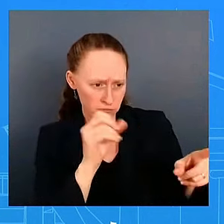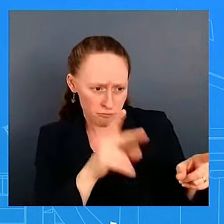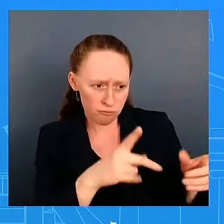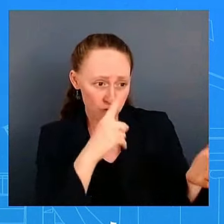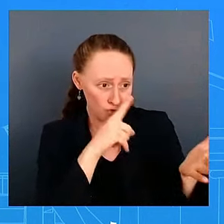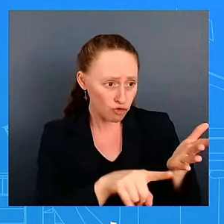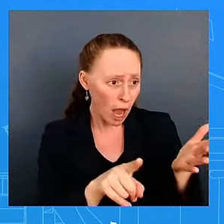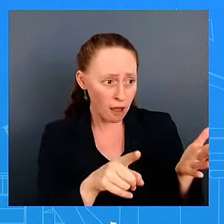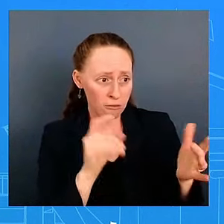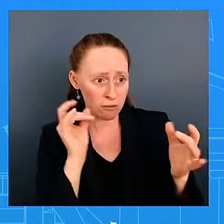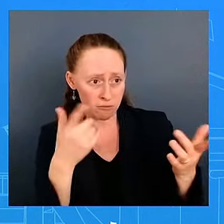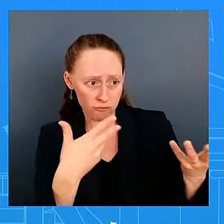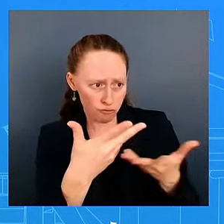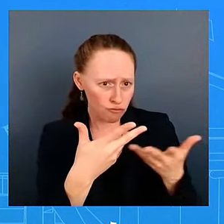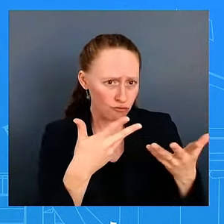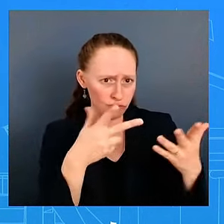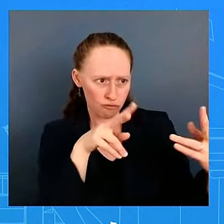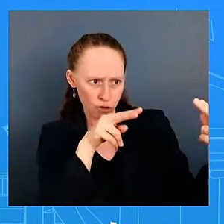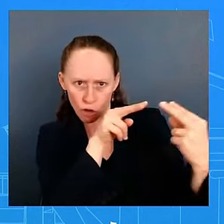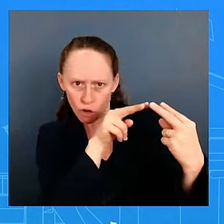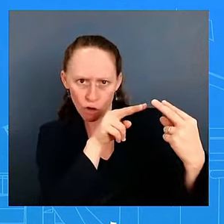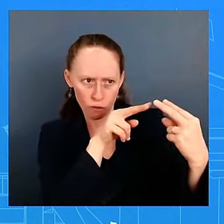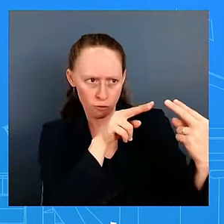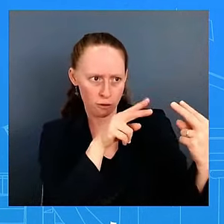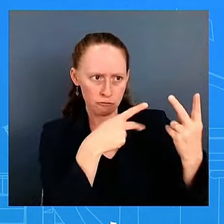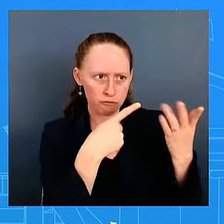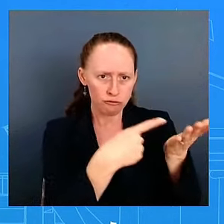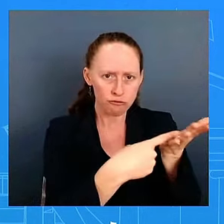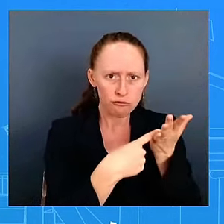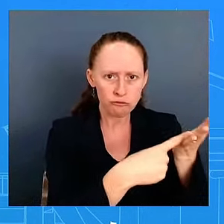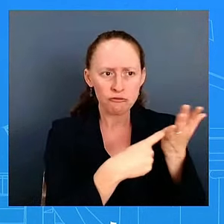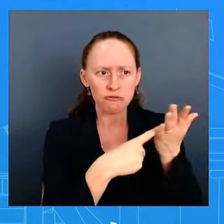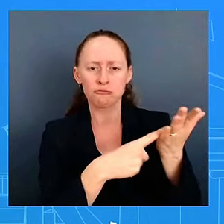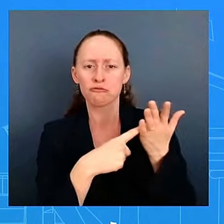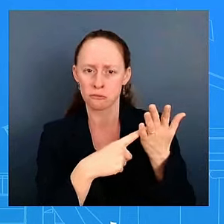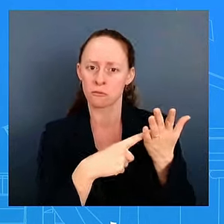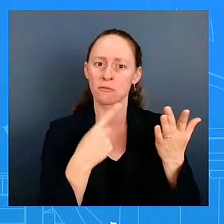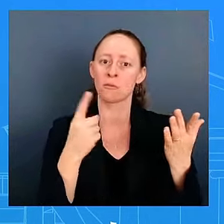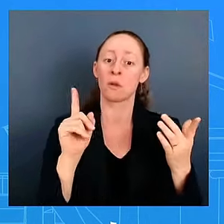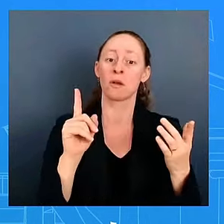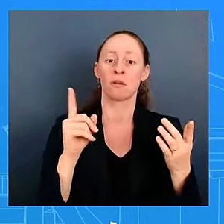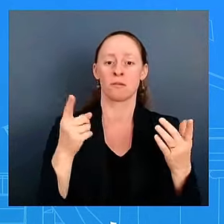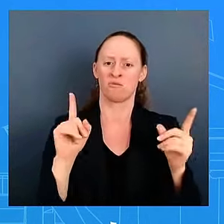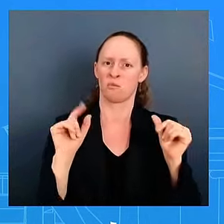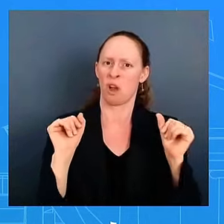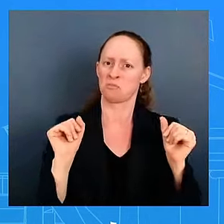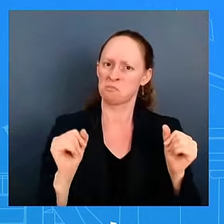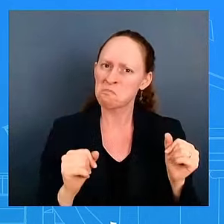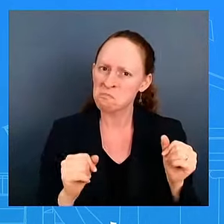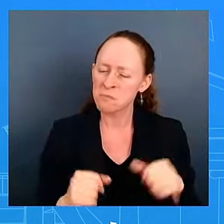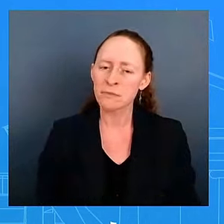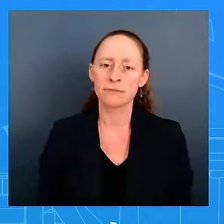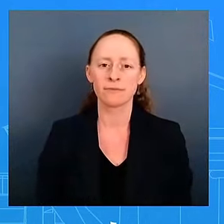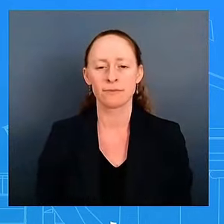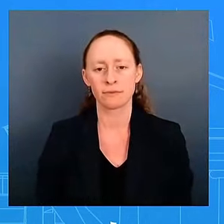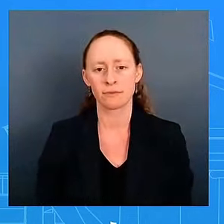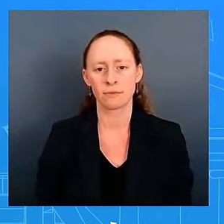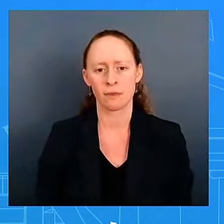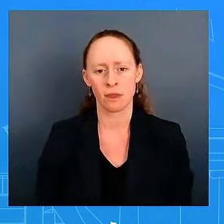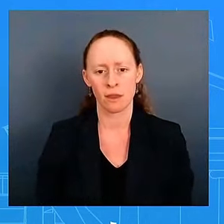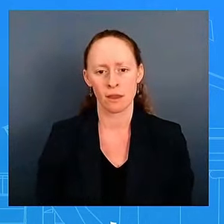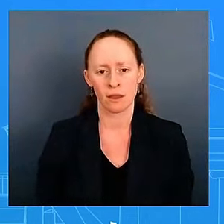doctor. It's normally as he's working out. Does anyone from the medical unit take the president's vitals on a regular